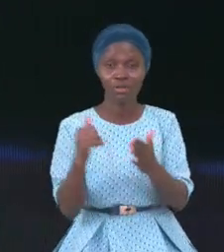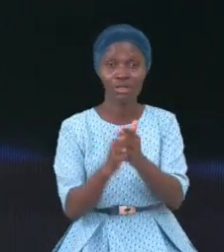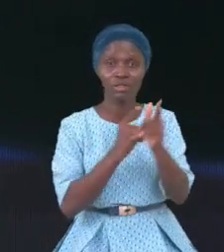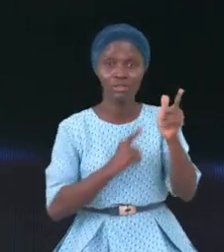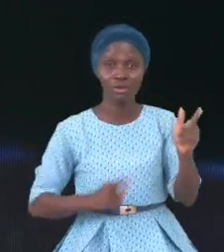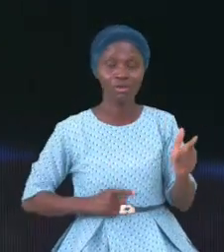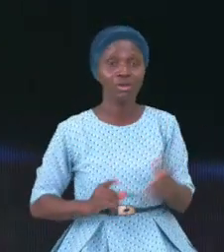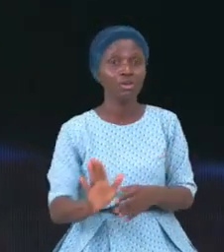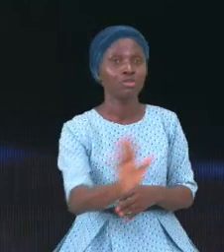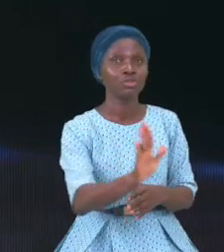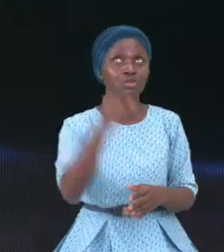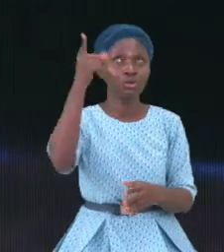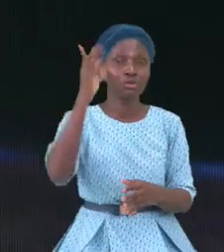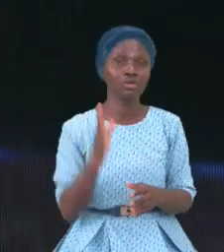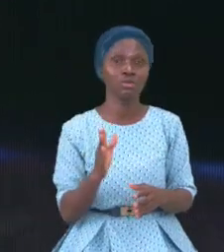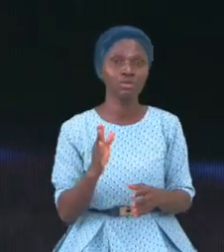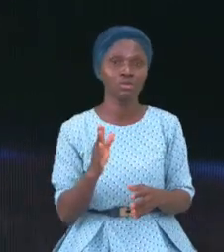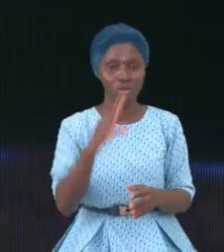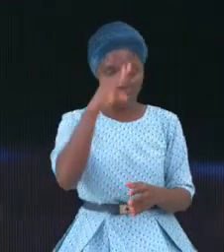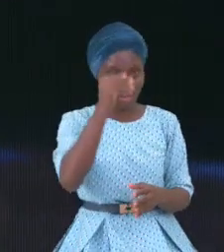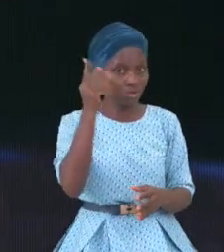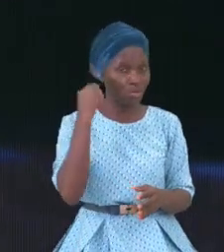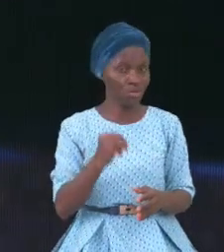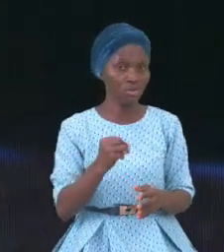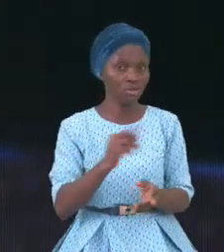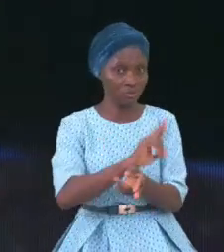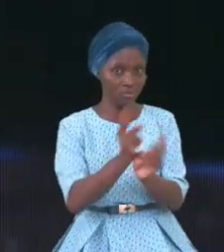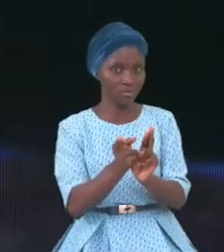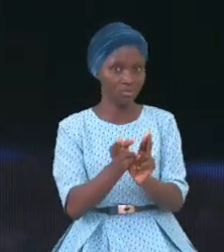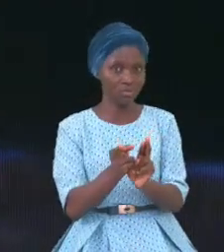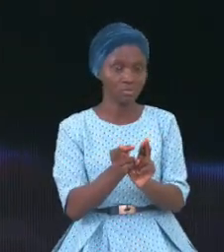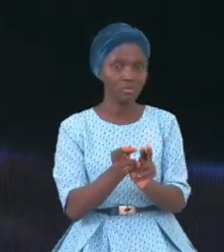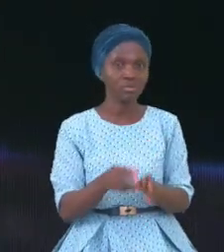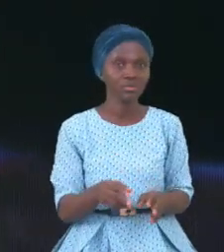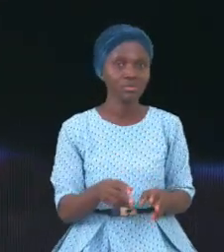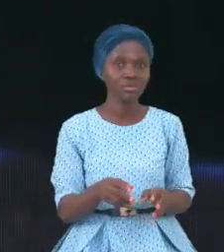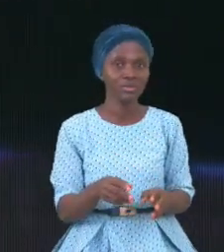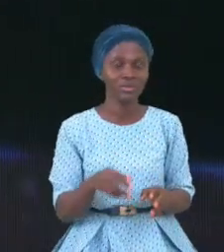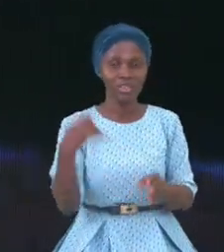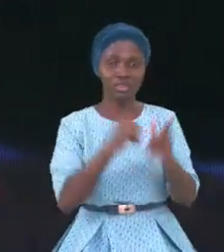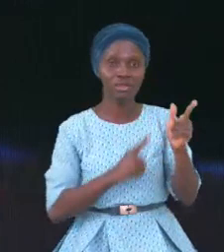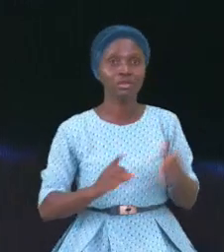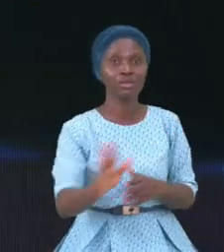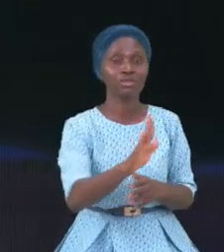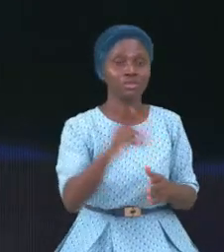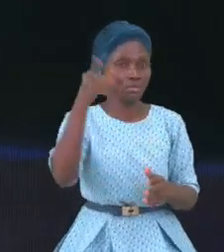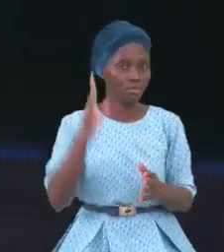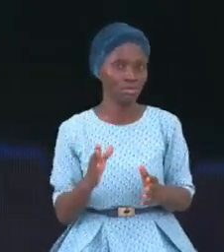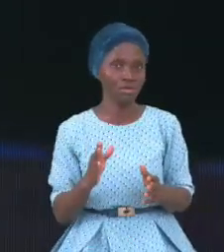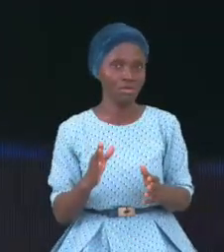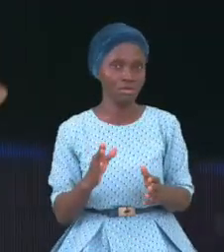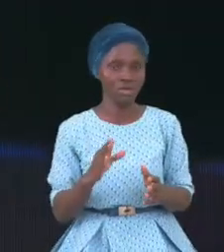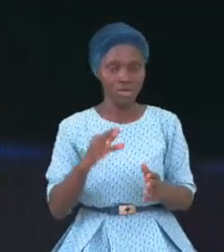your God, he was born again in our New Testament language, the Lord your God, he belonged to God, the Lord